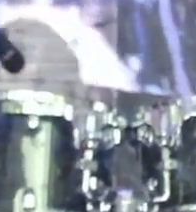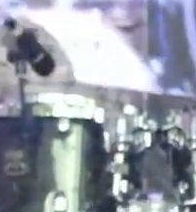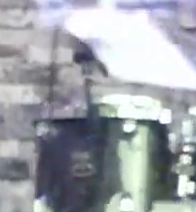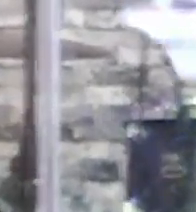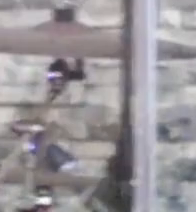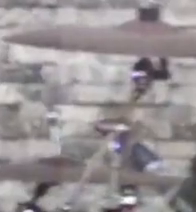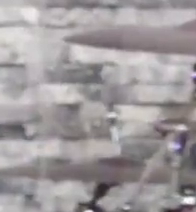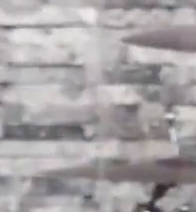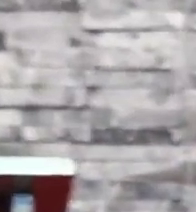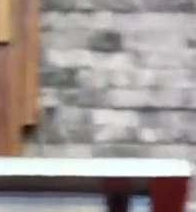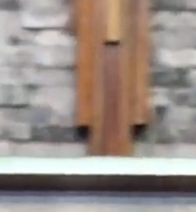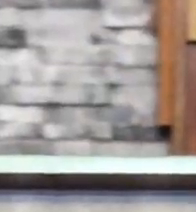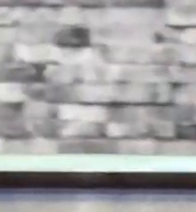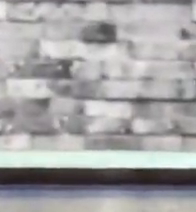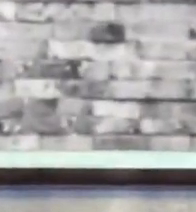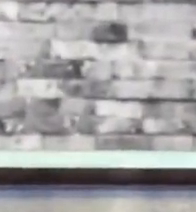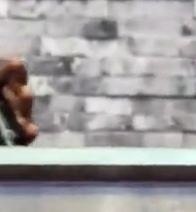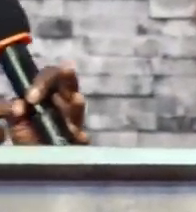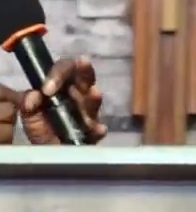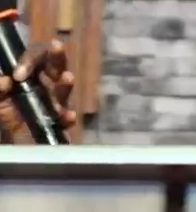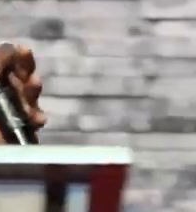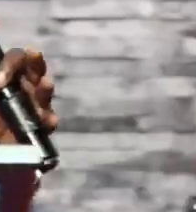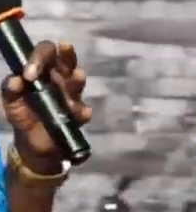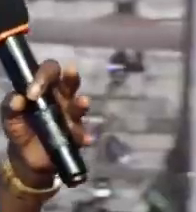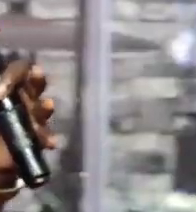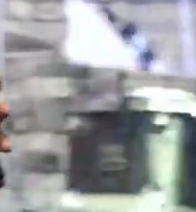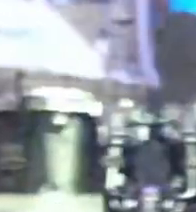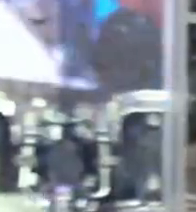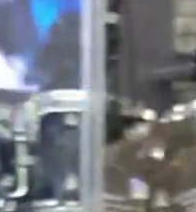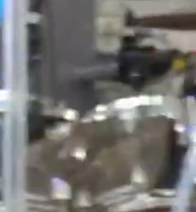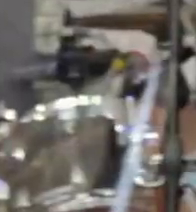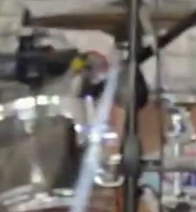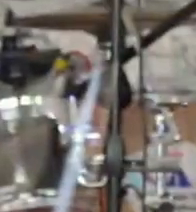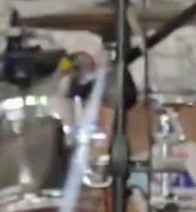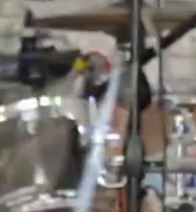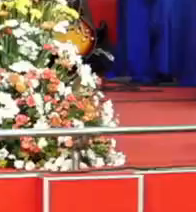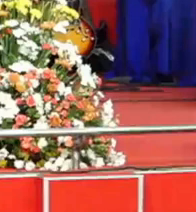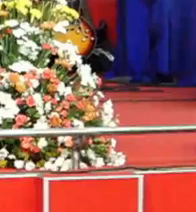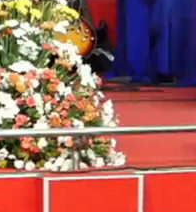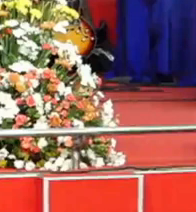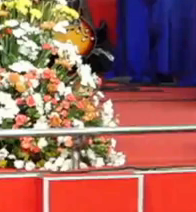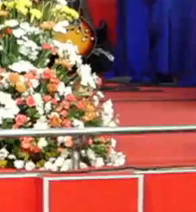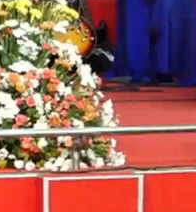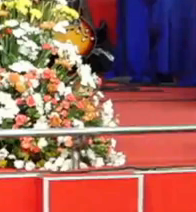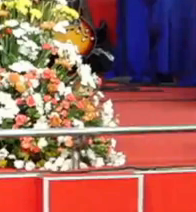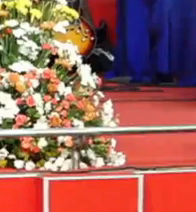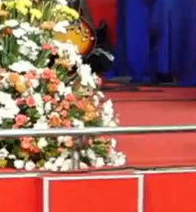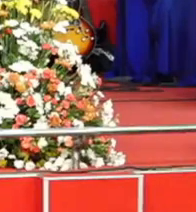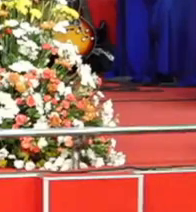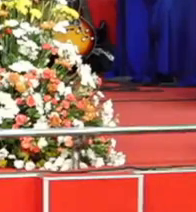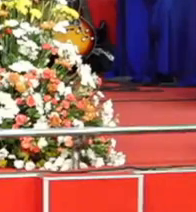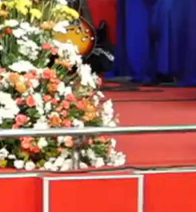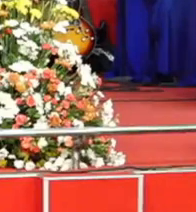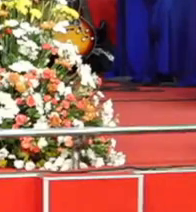Because Bishop Kimani, that time as a pastor, he has a vision and a dream for this area. As